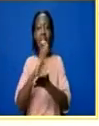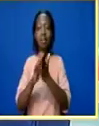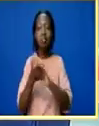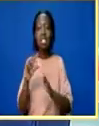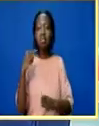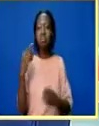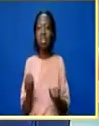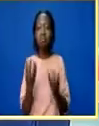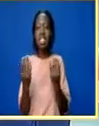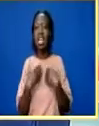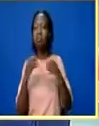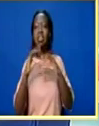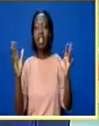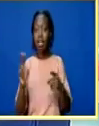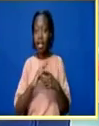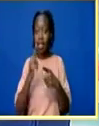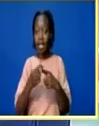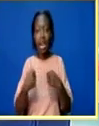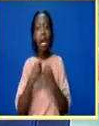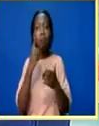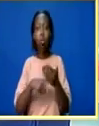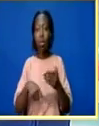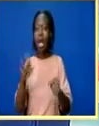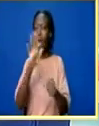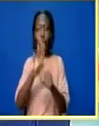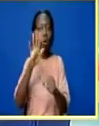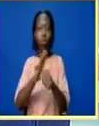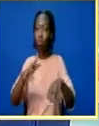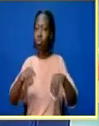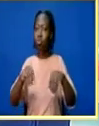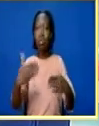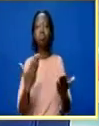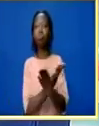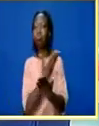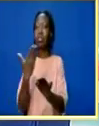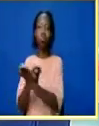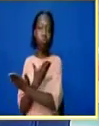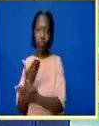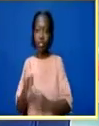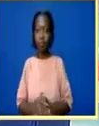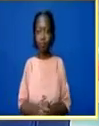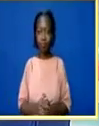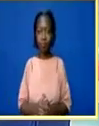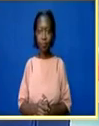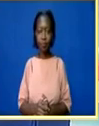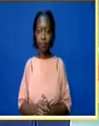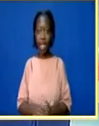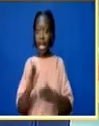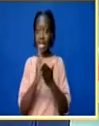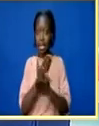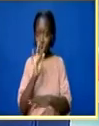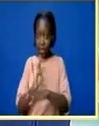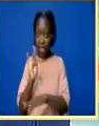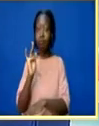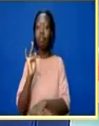lot of soil erosion. Exactly. Okay. So it happens there because those droplets will hit so much. Mm. So some of the